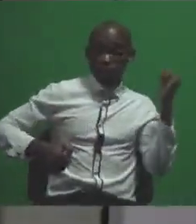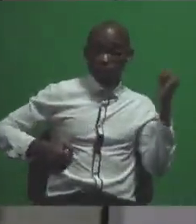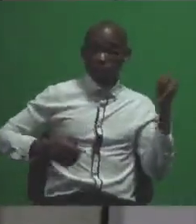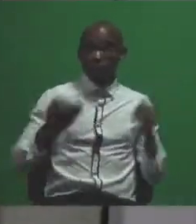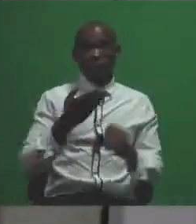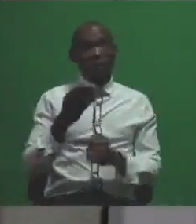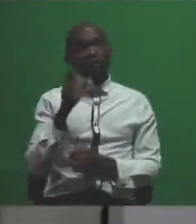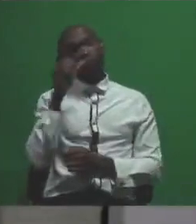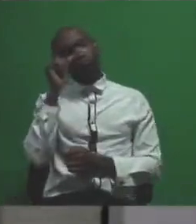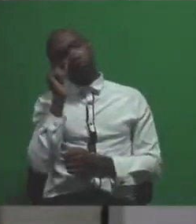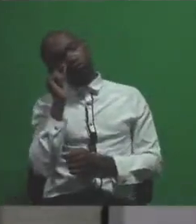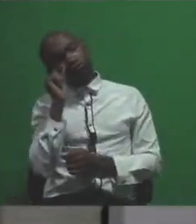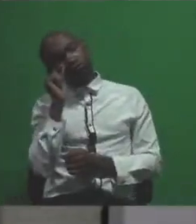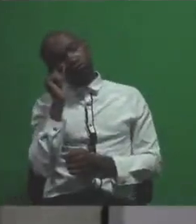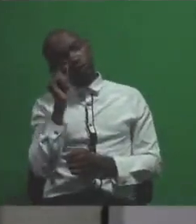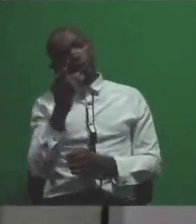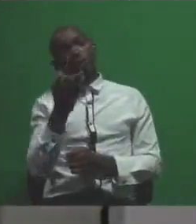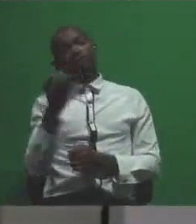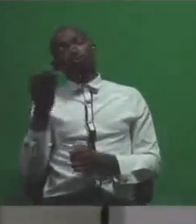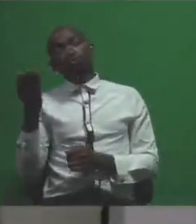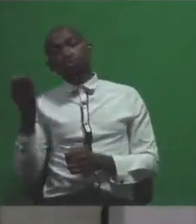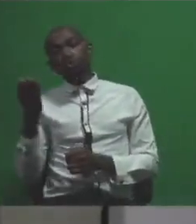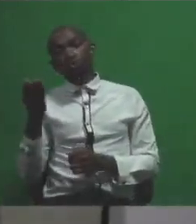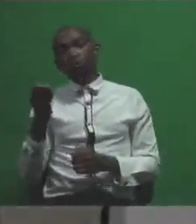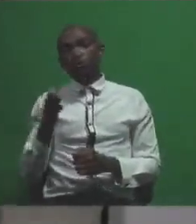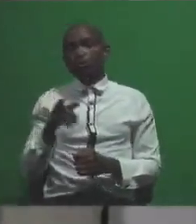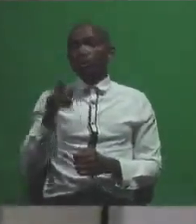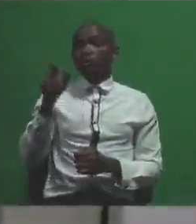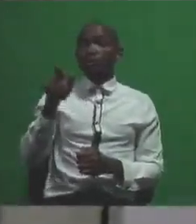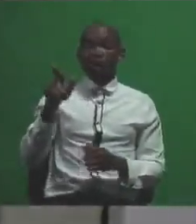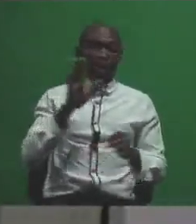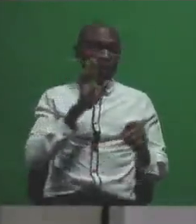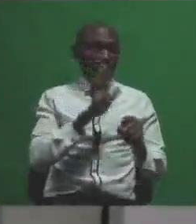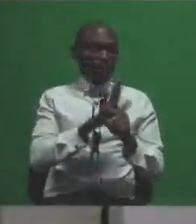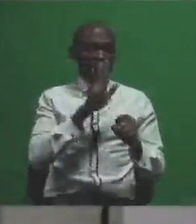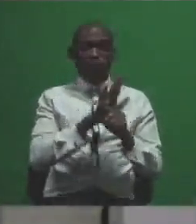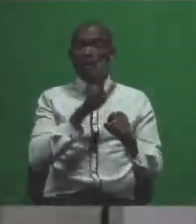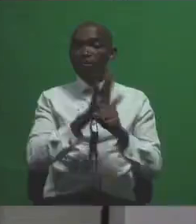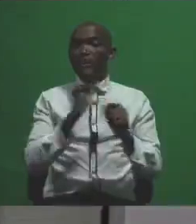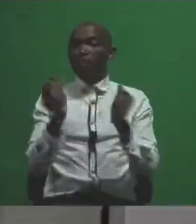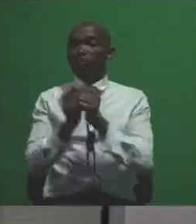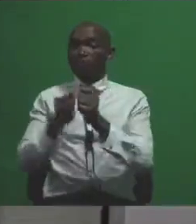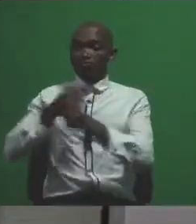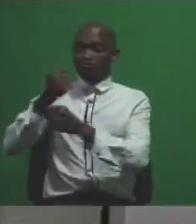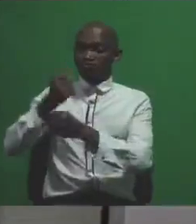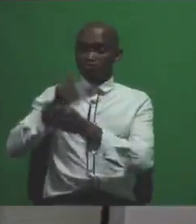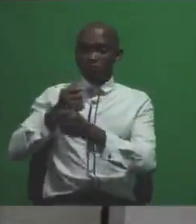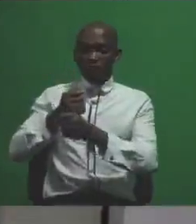them sleeping, and so forth. So it means that there are a lot of activity